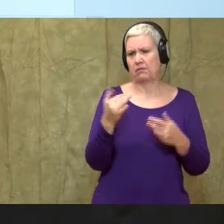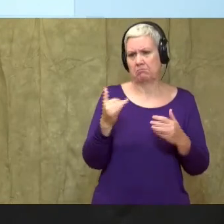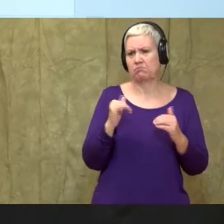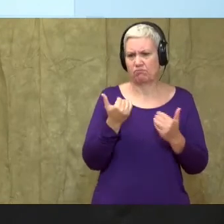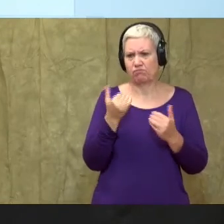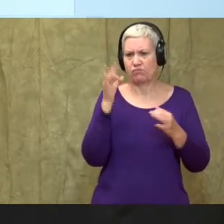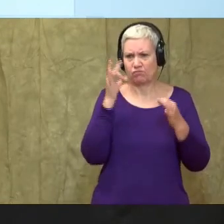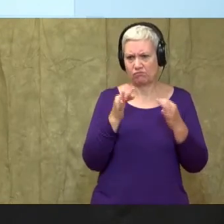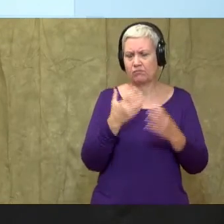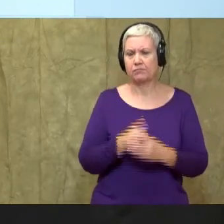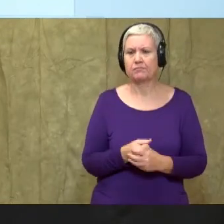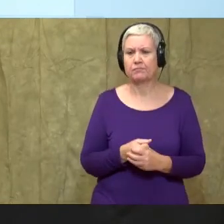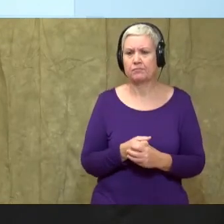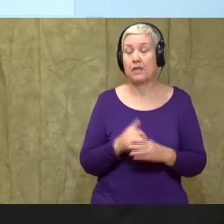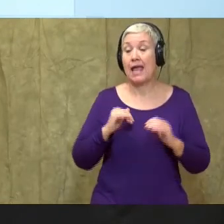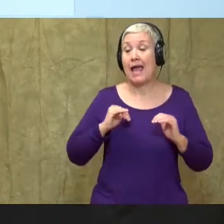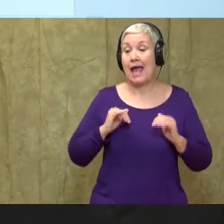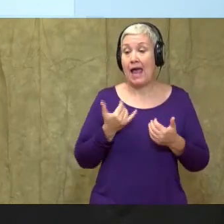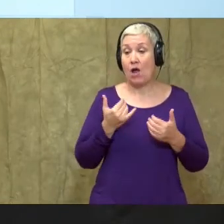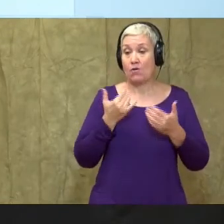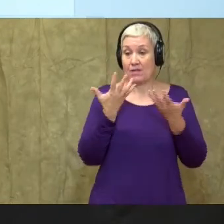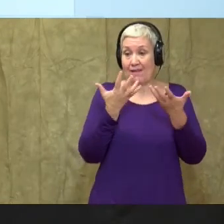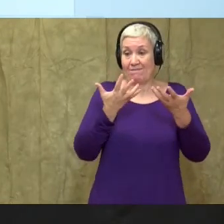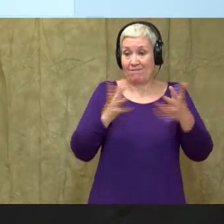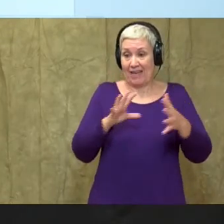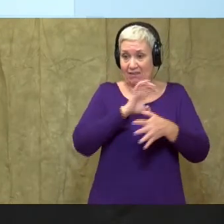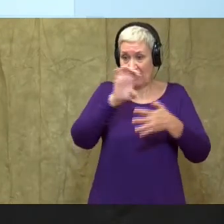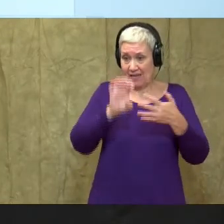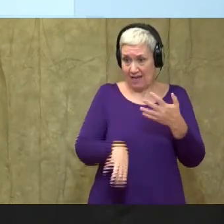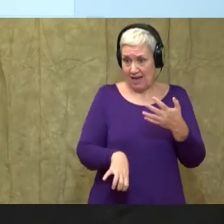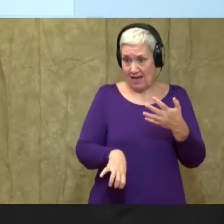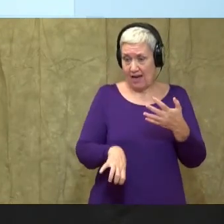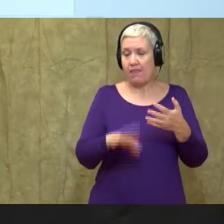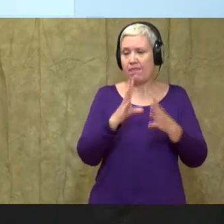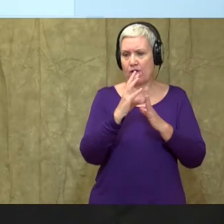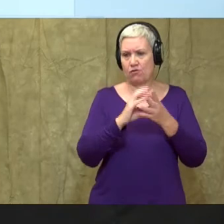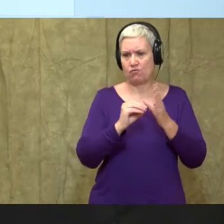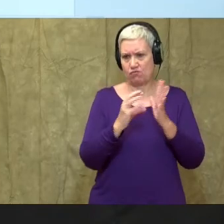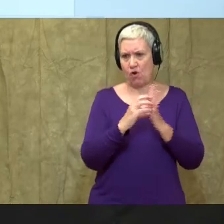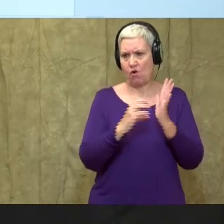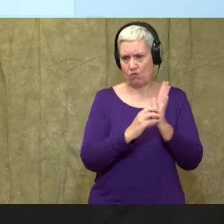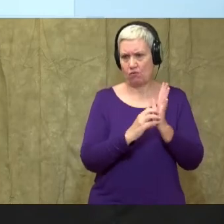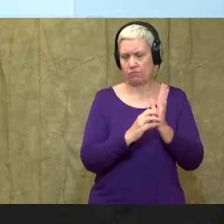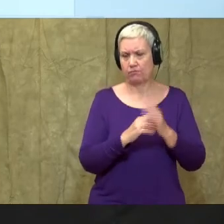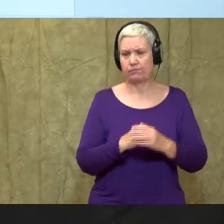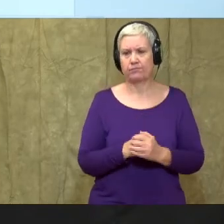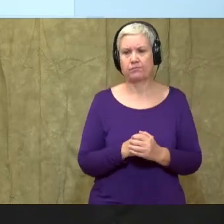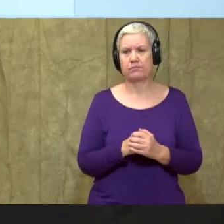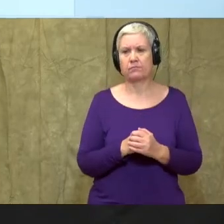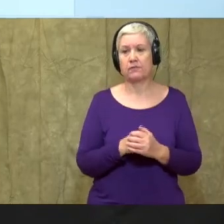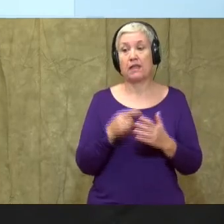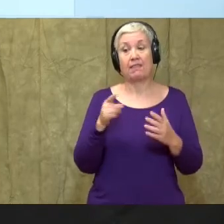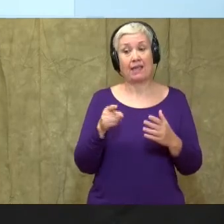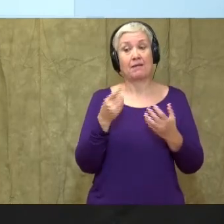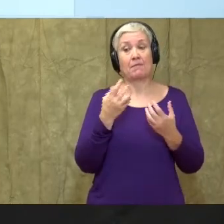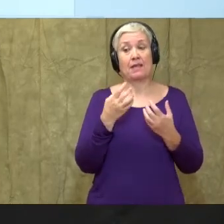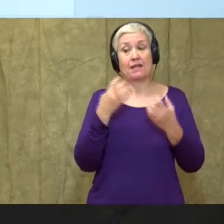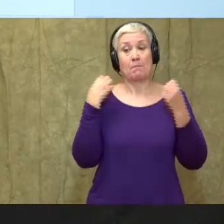the author conclude, and is it effective? You know, conclusions can be extremely